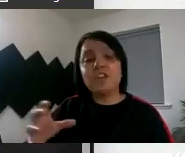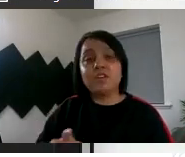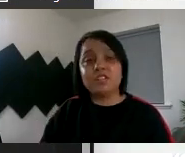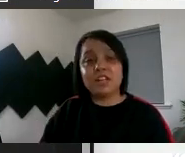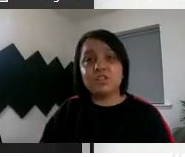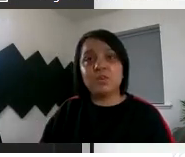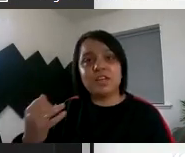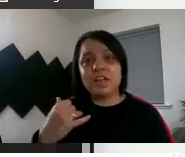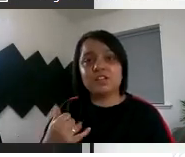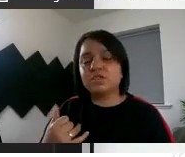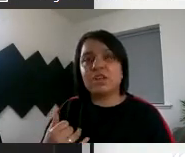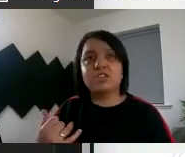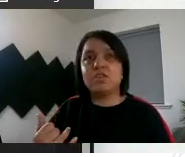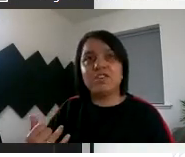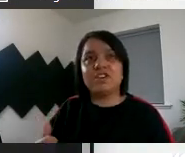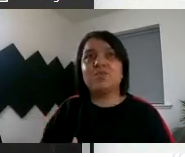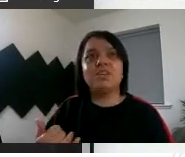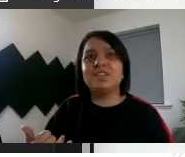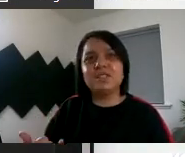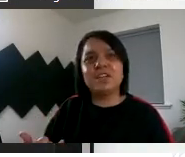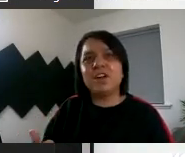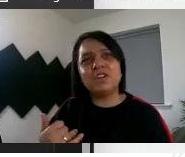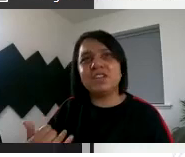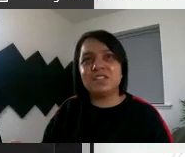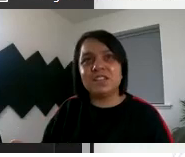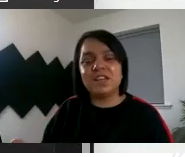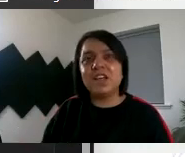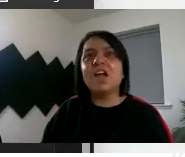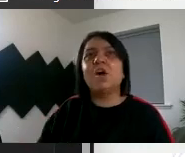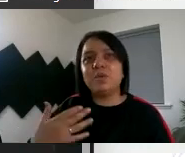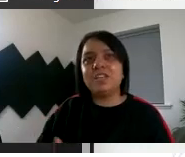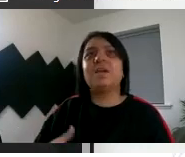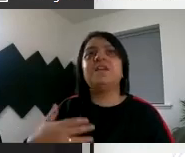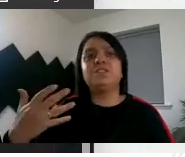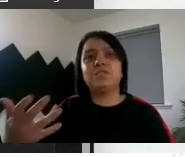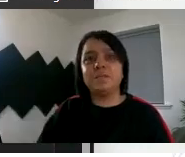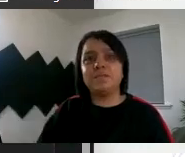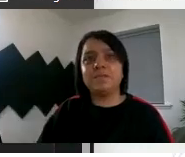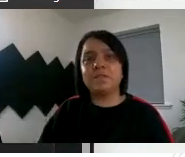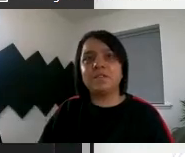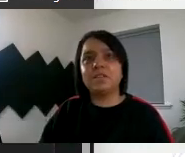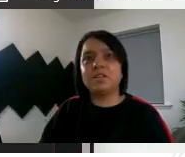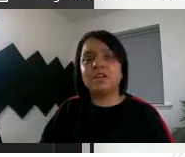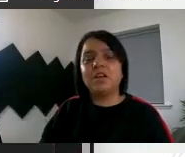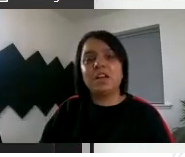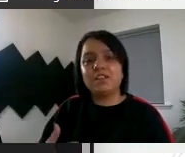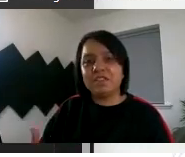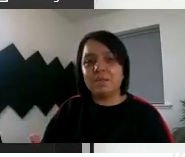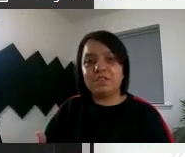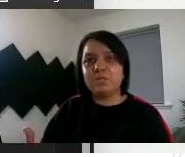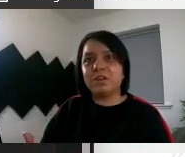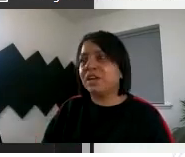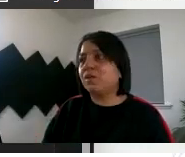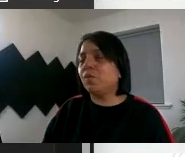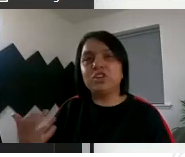they don't understand some words. They ask us, like, Sophie, Harsha, what does this mean? I heard this today. And we explain it to them. Like, for example,